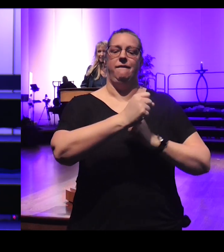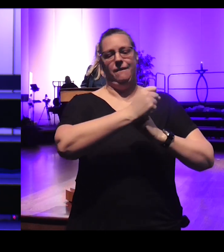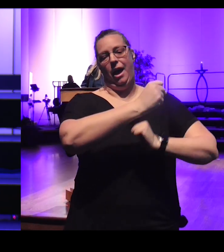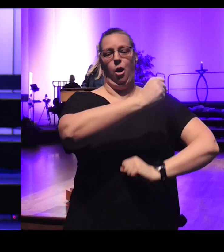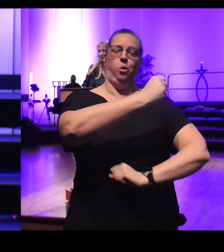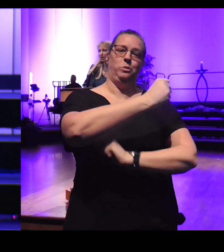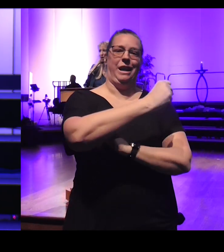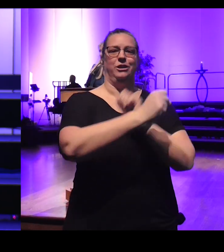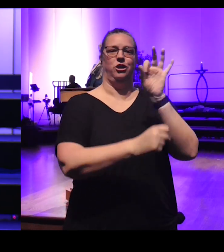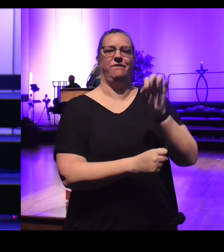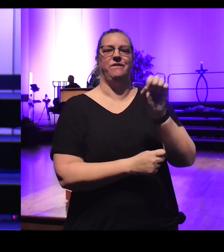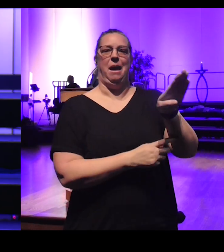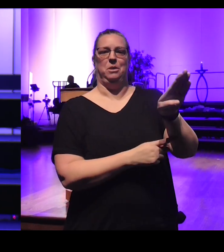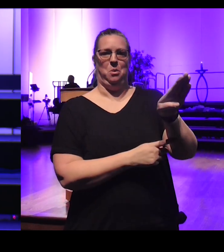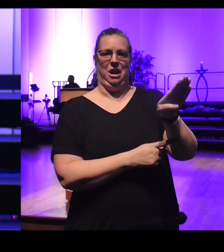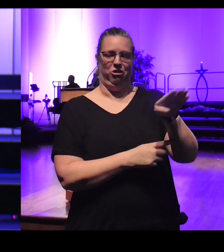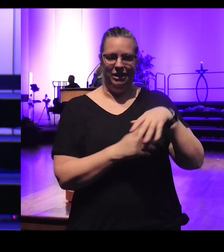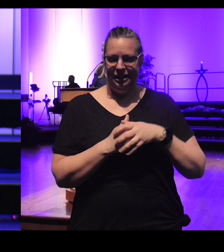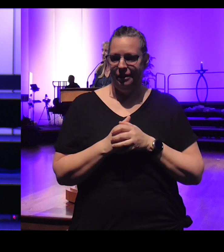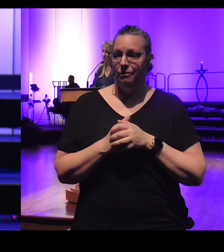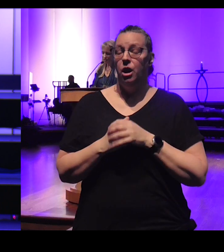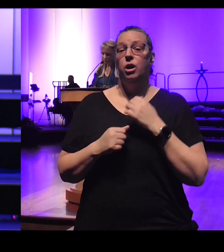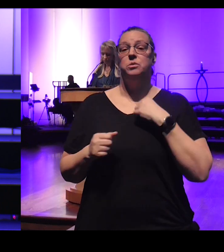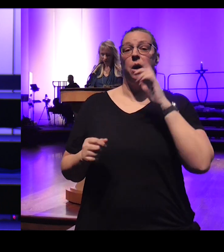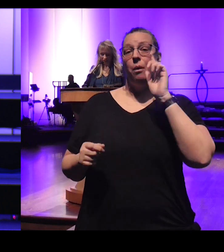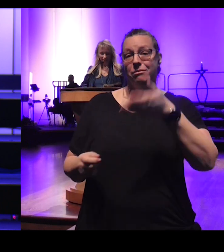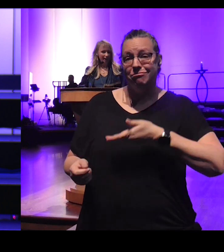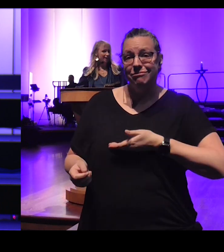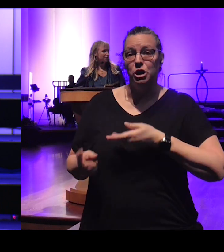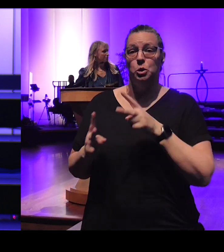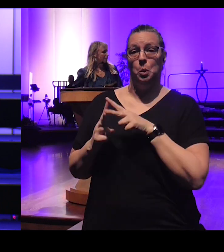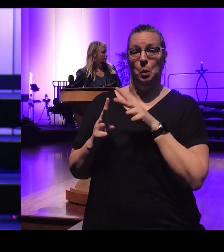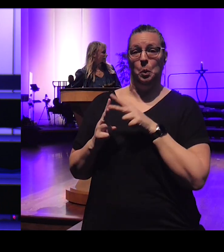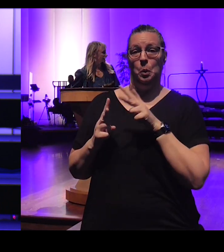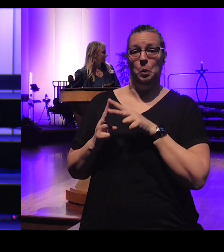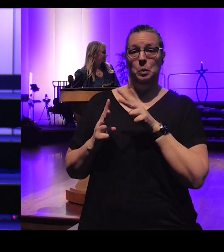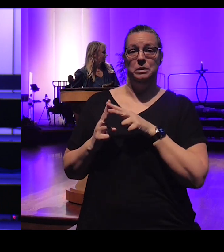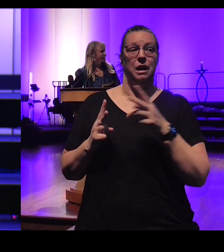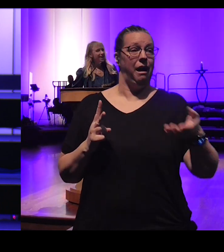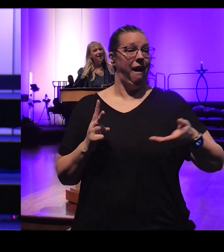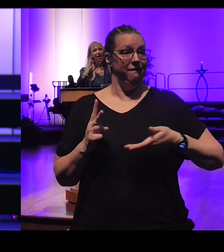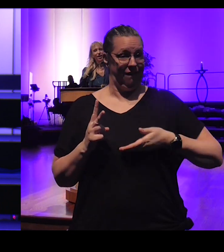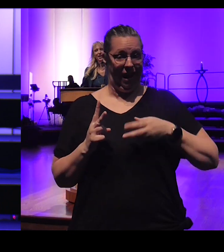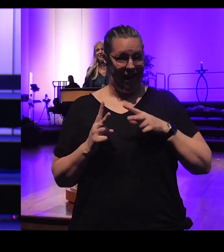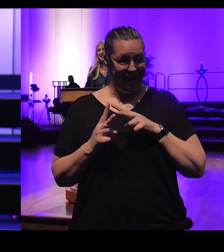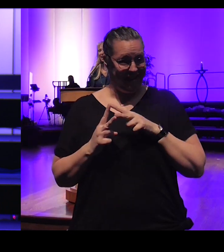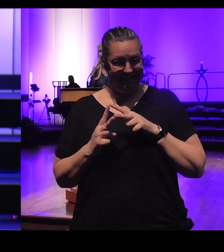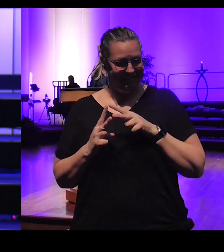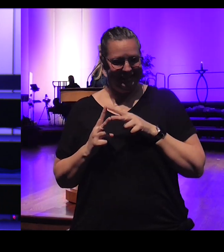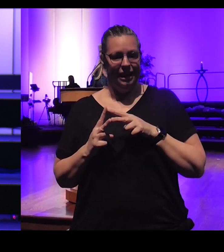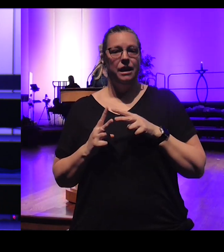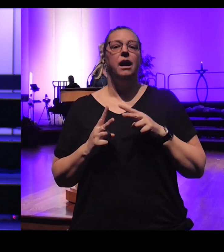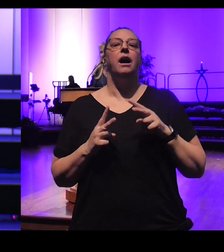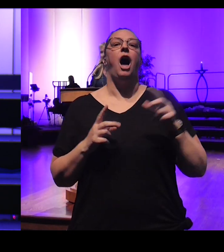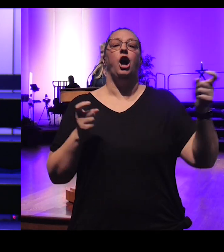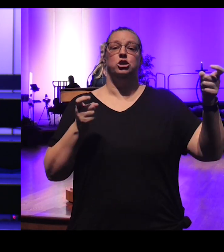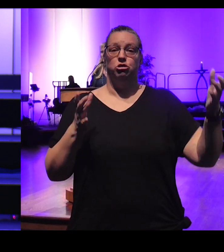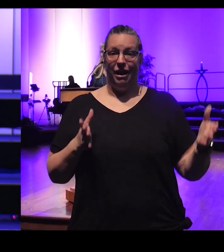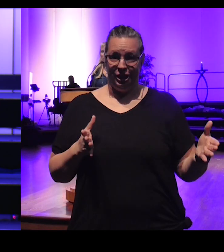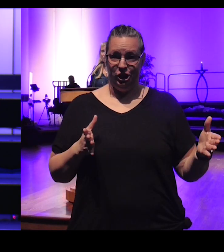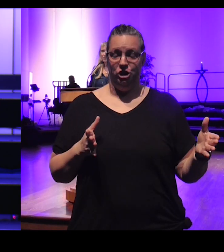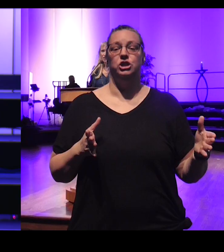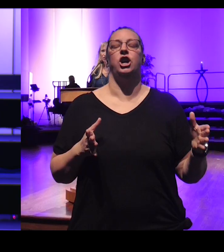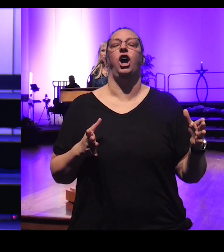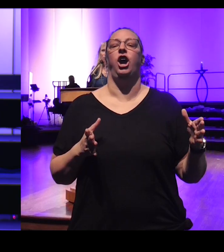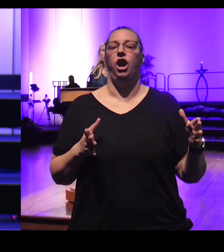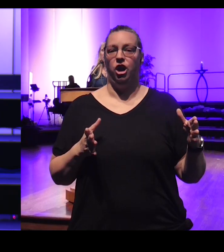February. And it is my honor to introduce this morning and to invite our executive director of